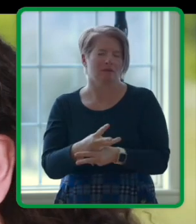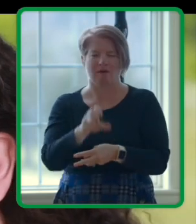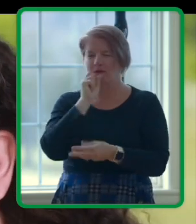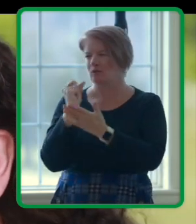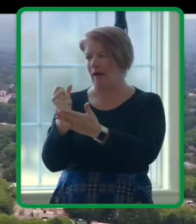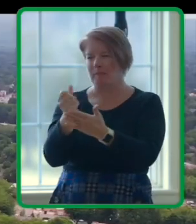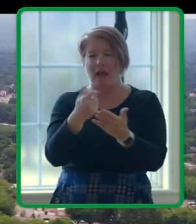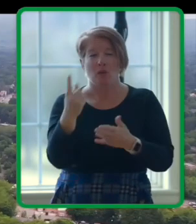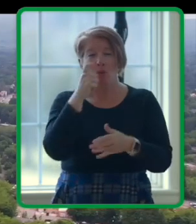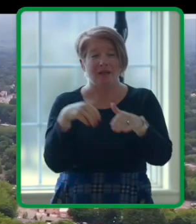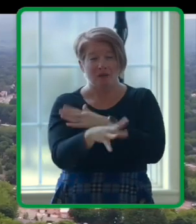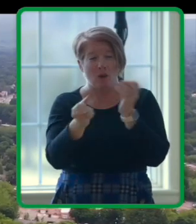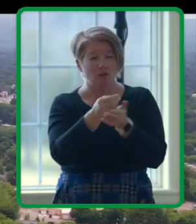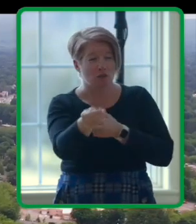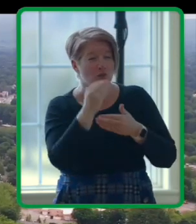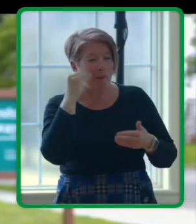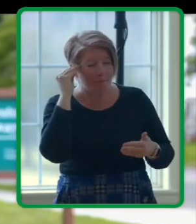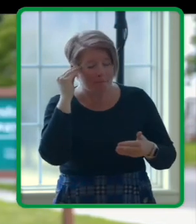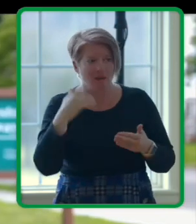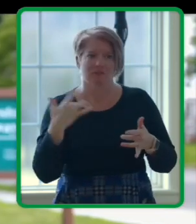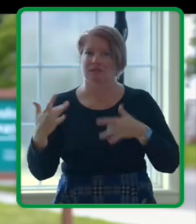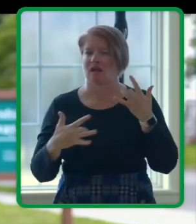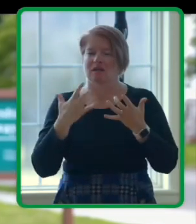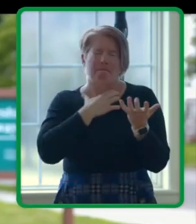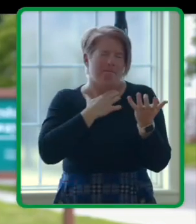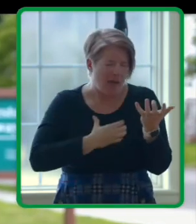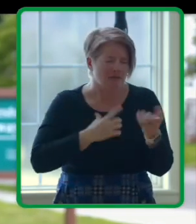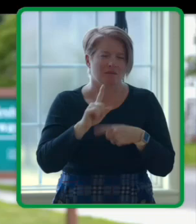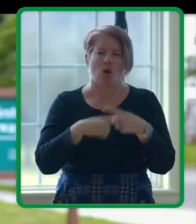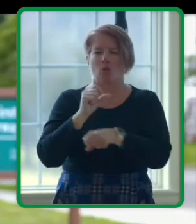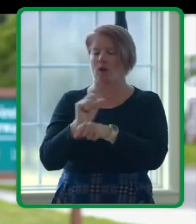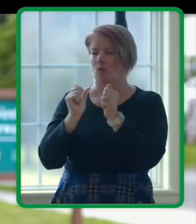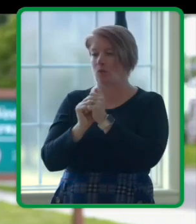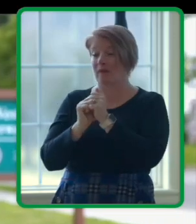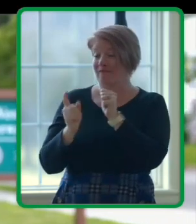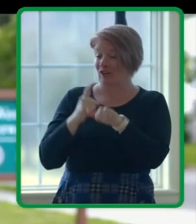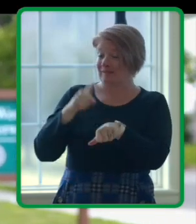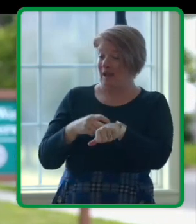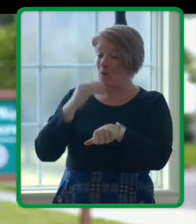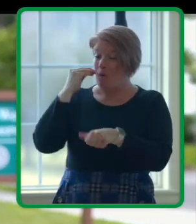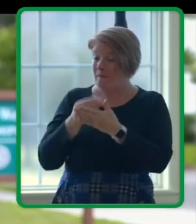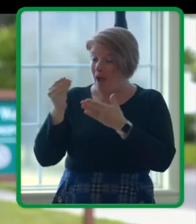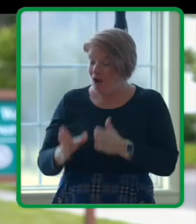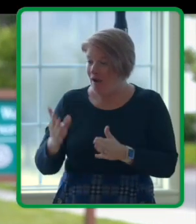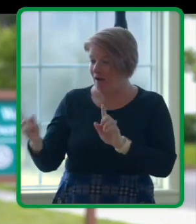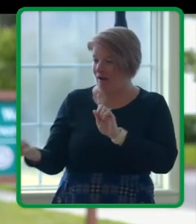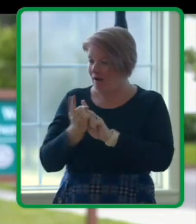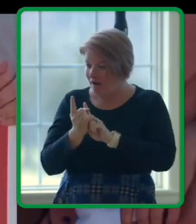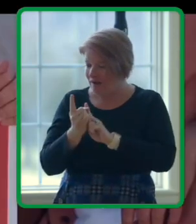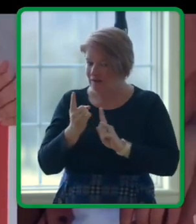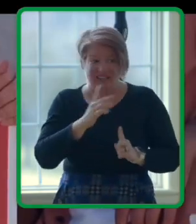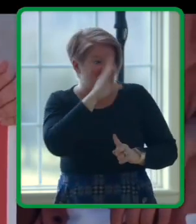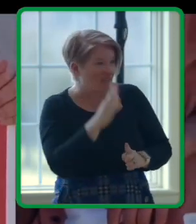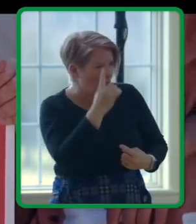comes in that wants to purchase a home, but I'm really excited and passionate about working with those first-time home buyers that come in and tell me that they never even thought